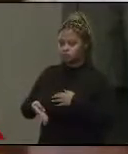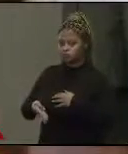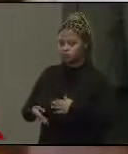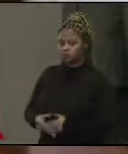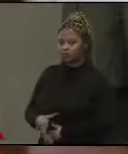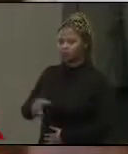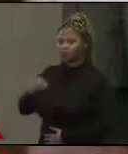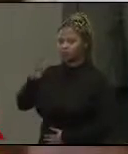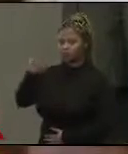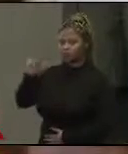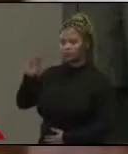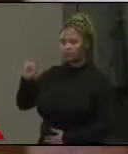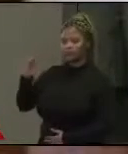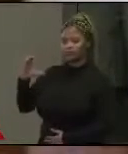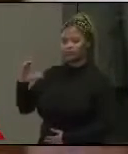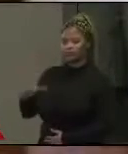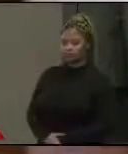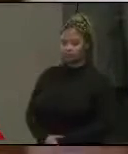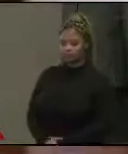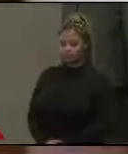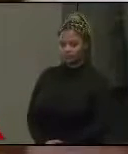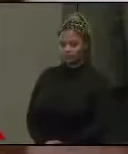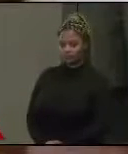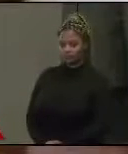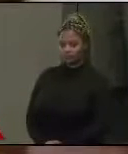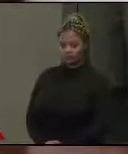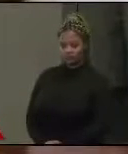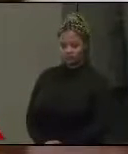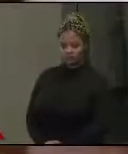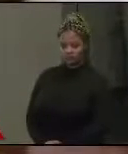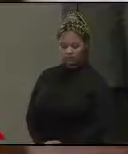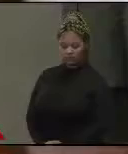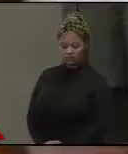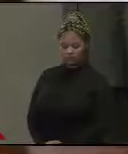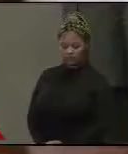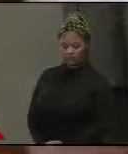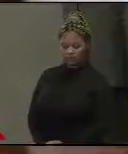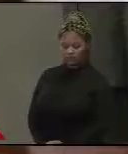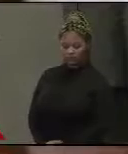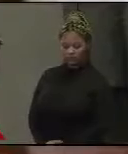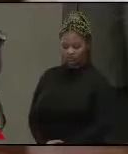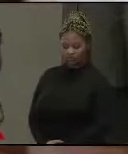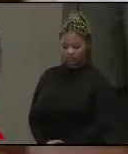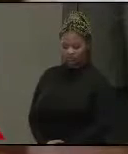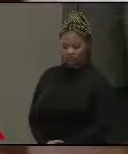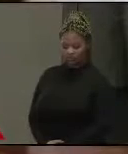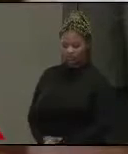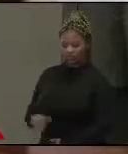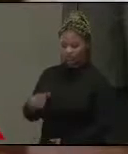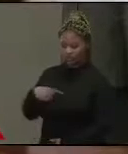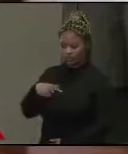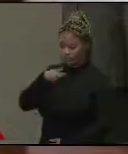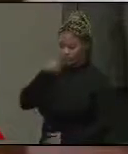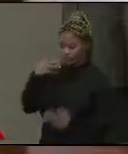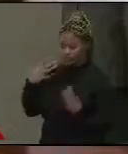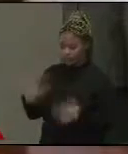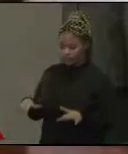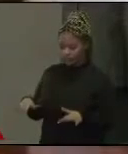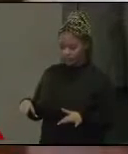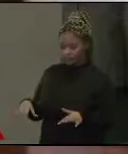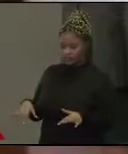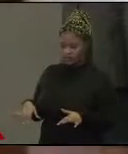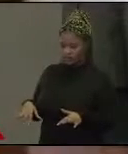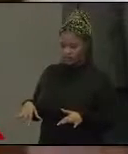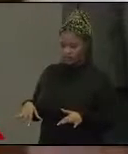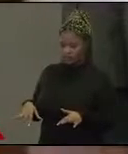I was told that other municipalities are represented by their member of municipal